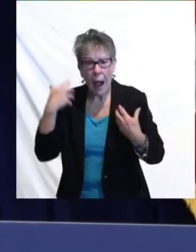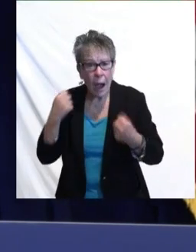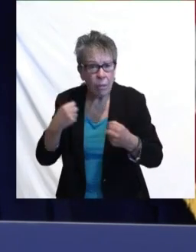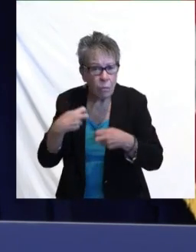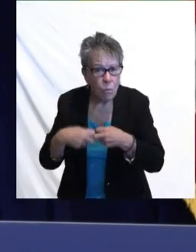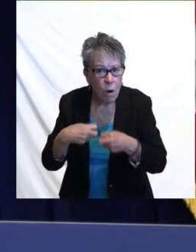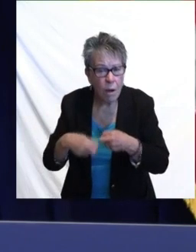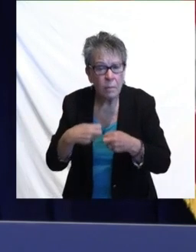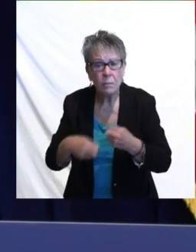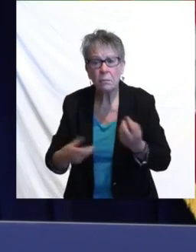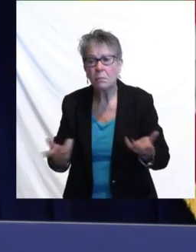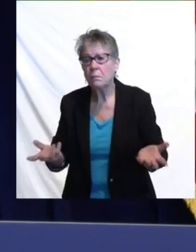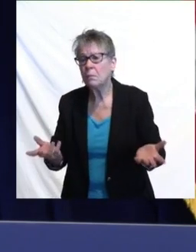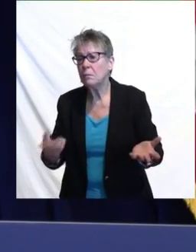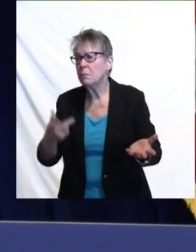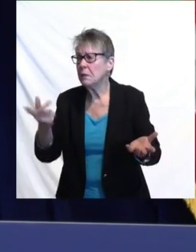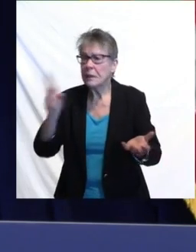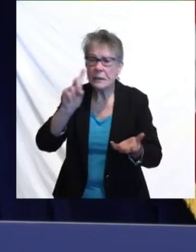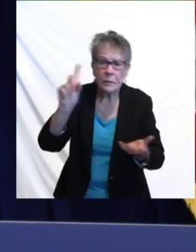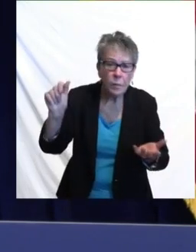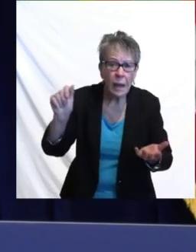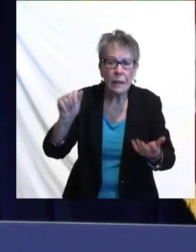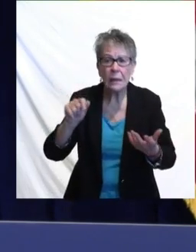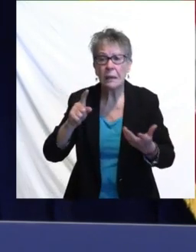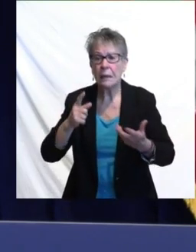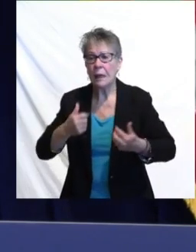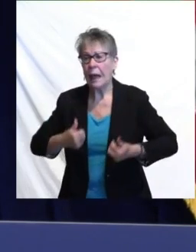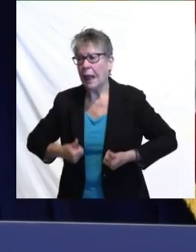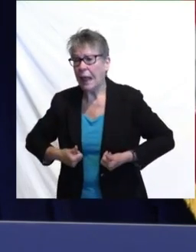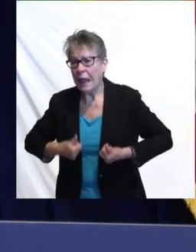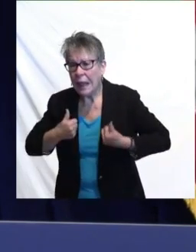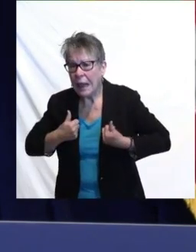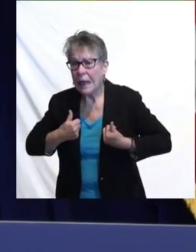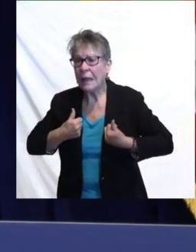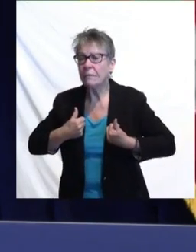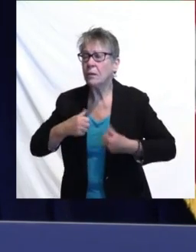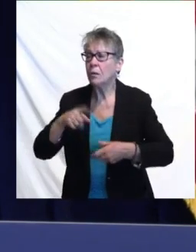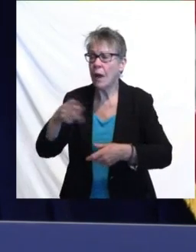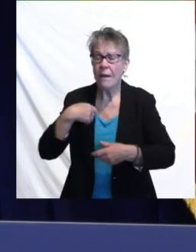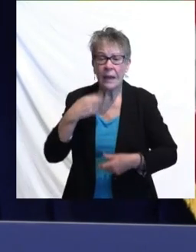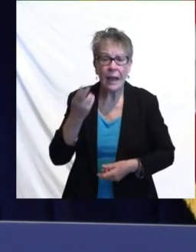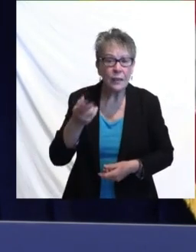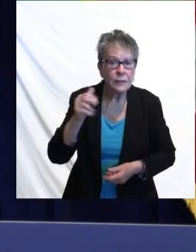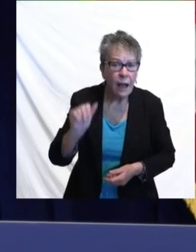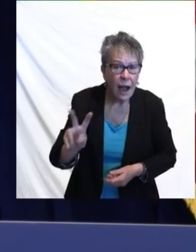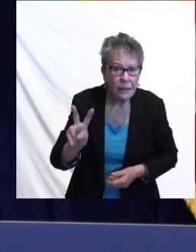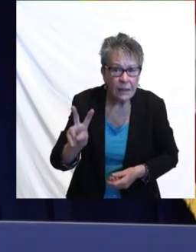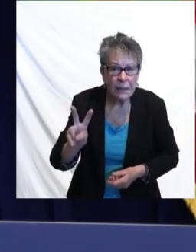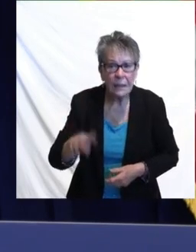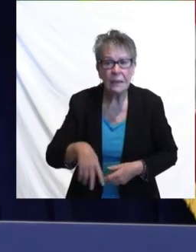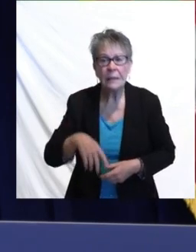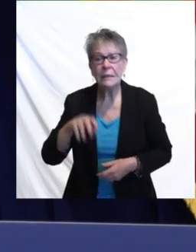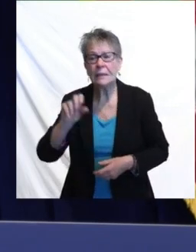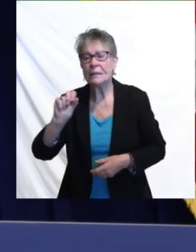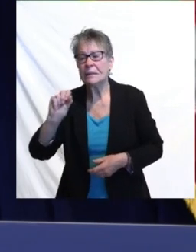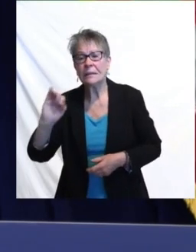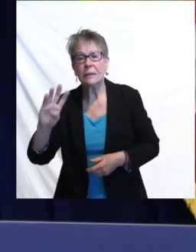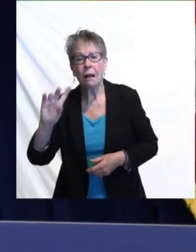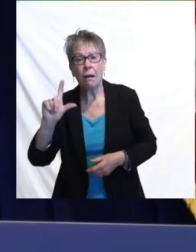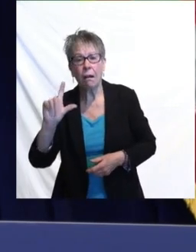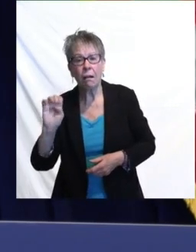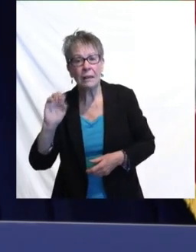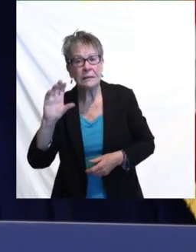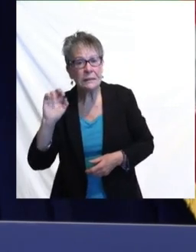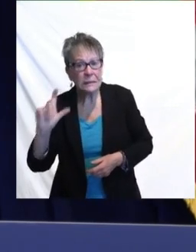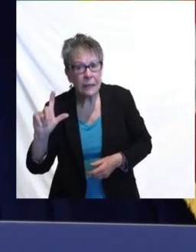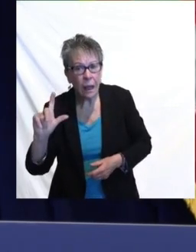disability, if you're living with HIV or sickle cell disease, or you've had an organ